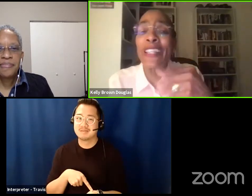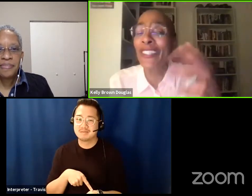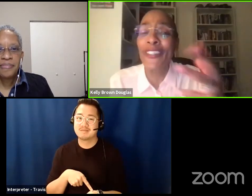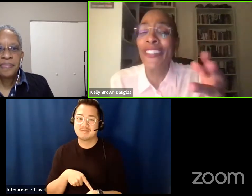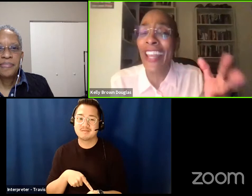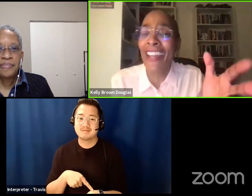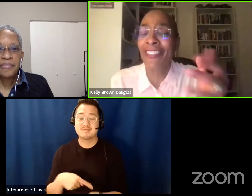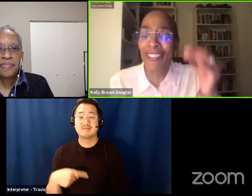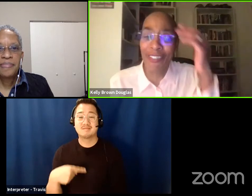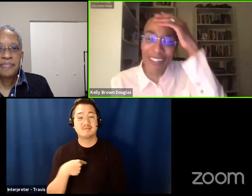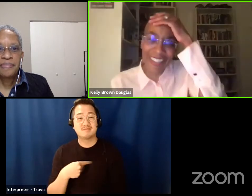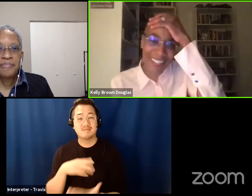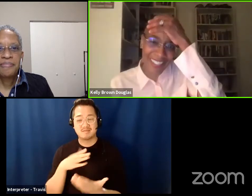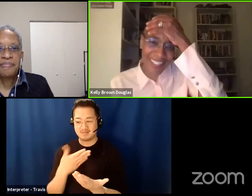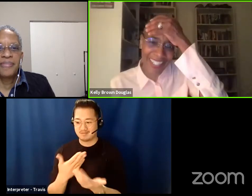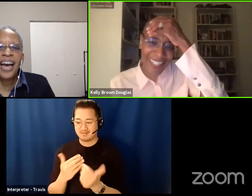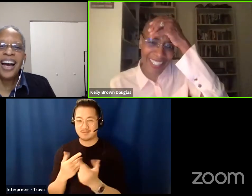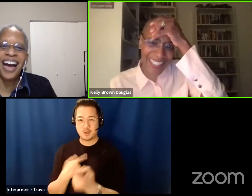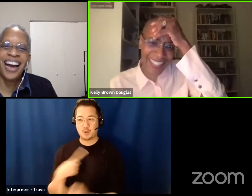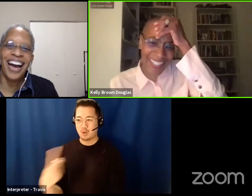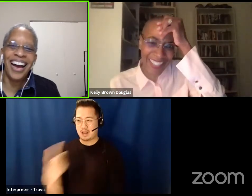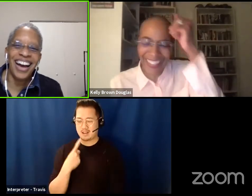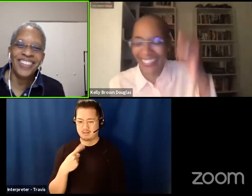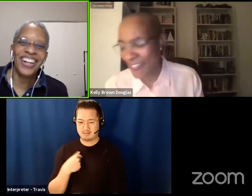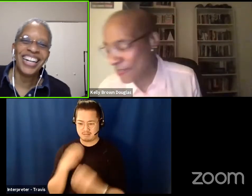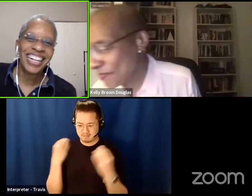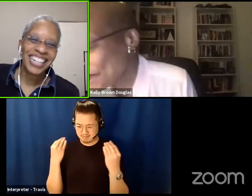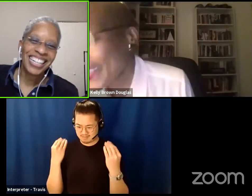just for me to learn to answer your questions